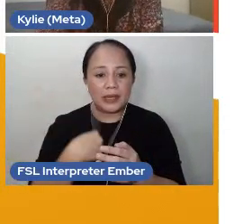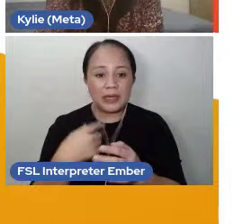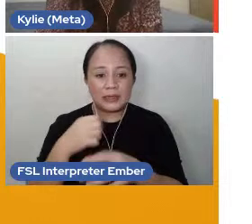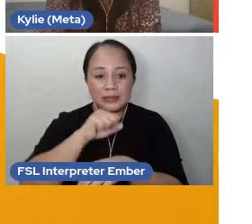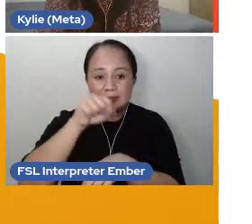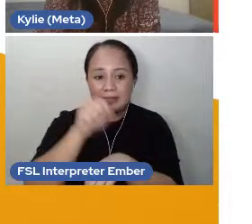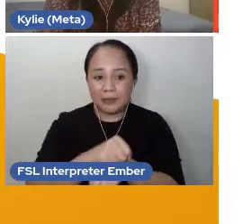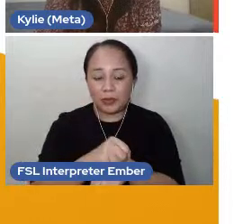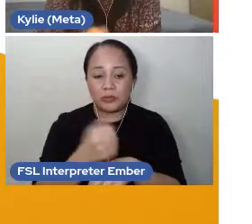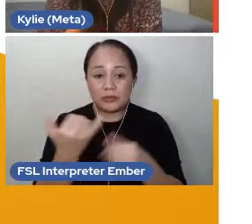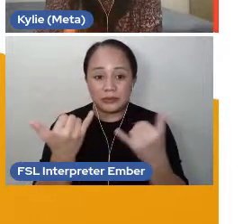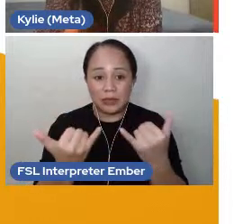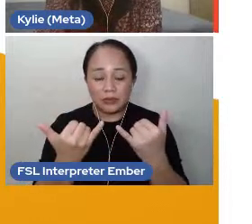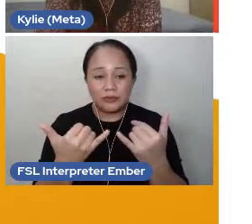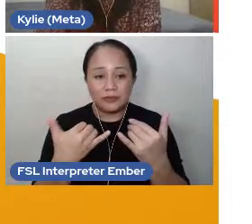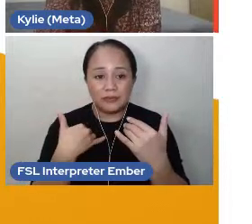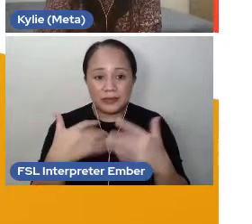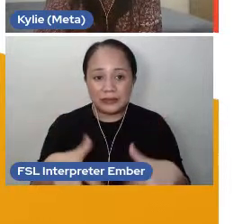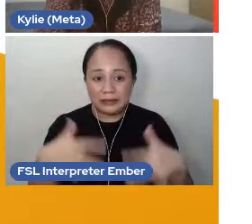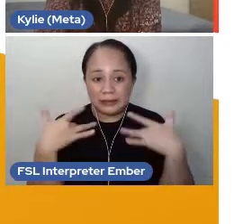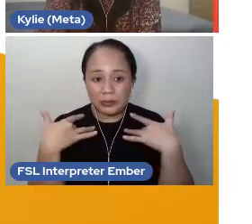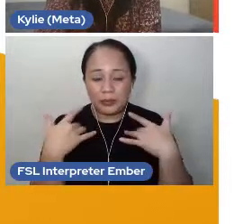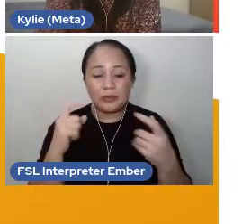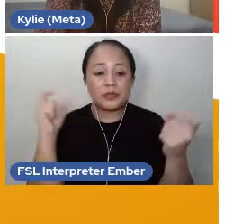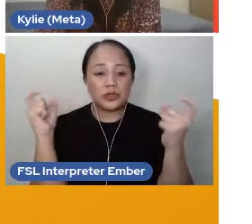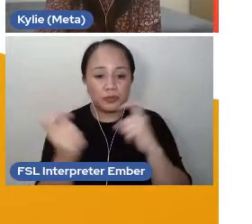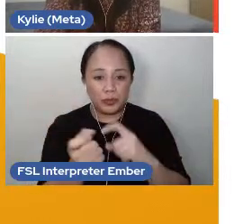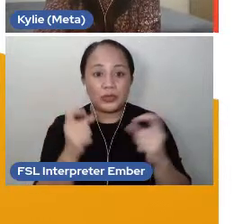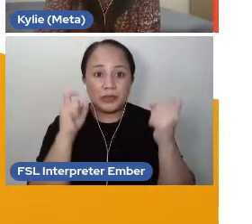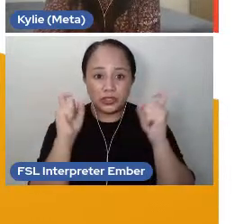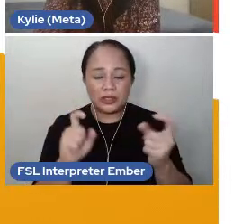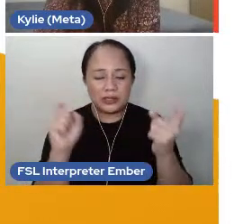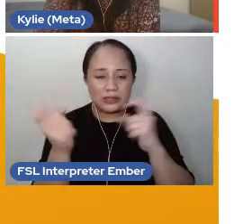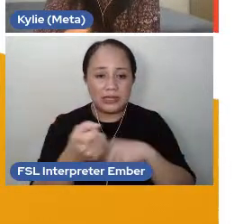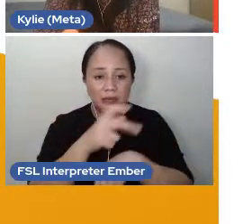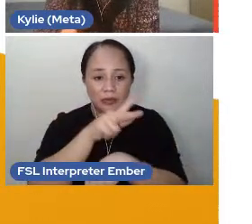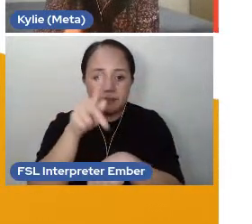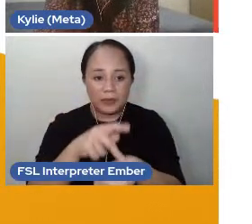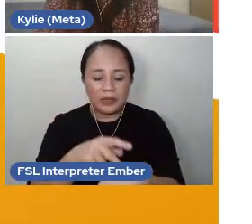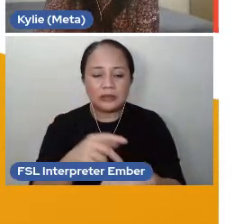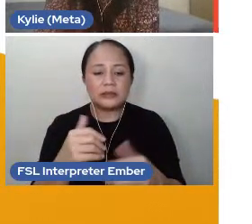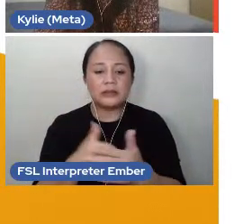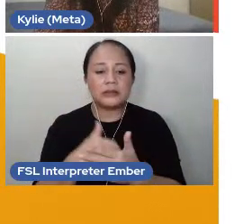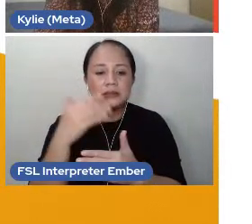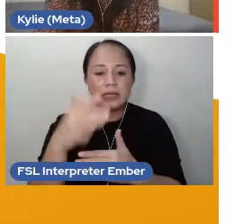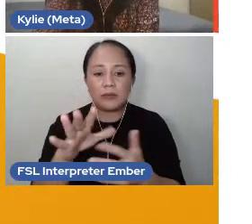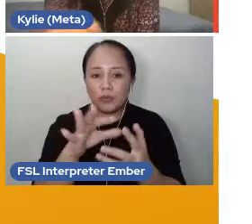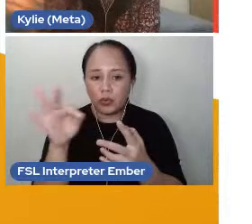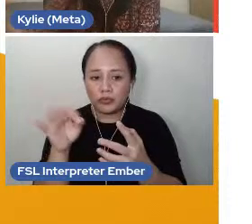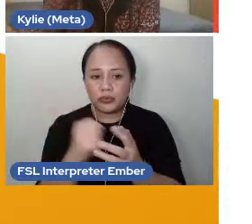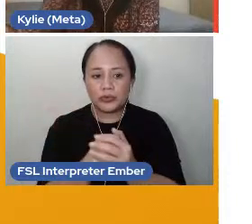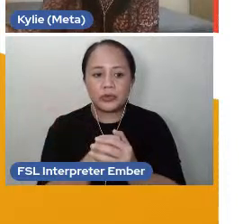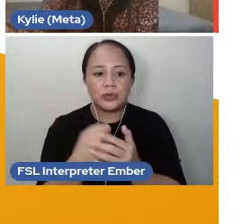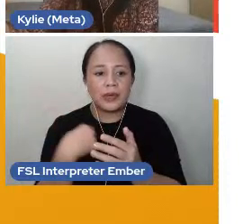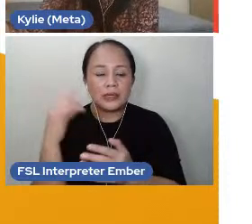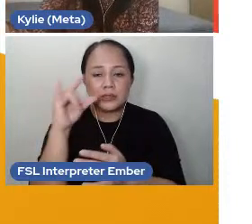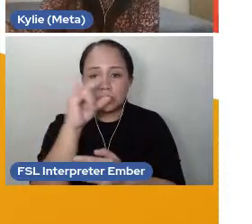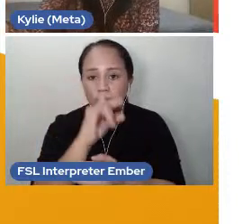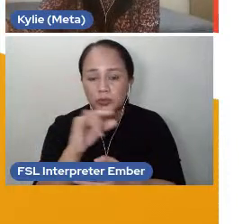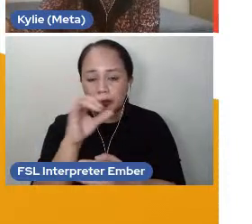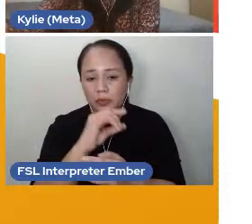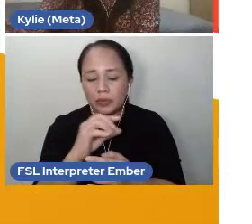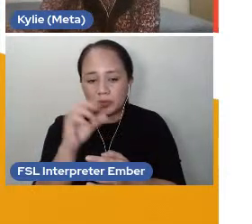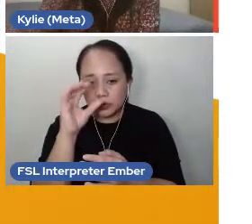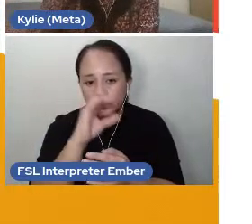which is where I'm based, but I've been able to change that to the Philippines. And then you've got some options. You can either search by